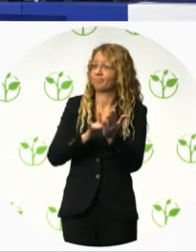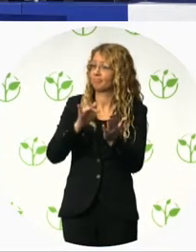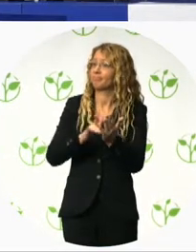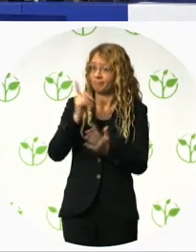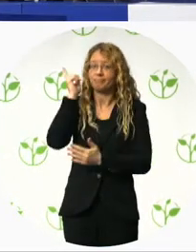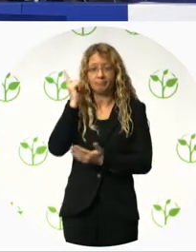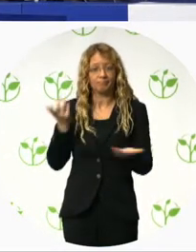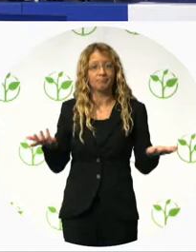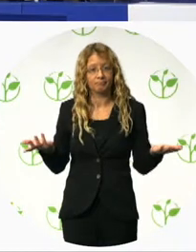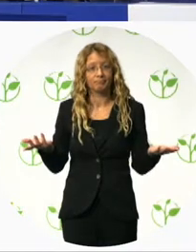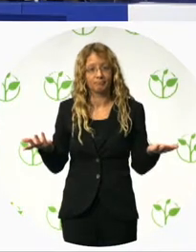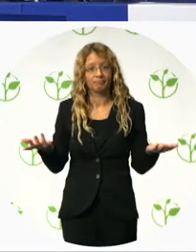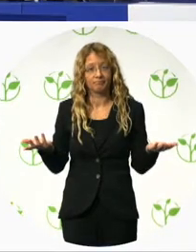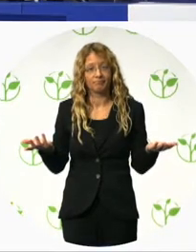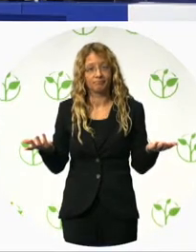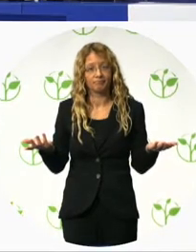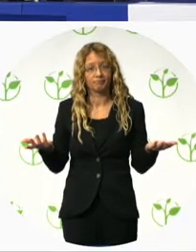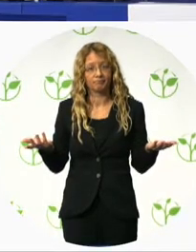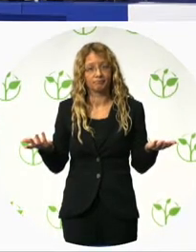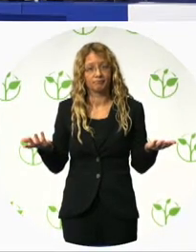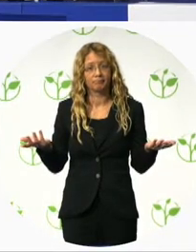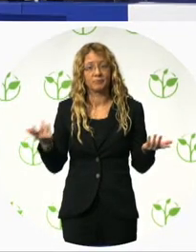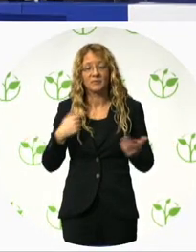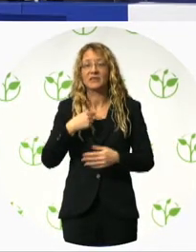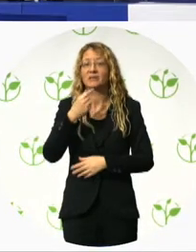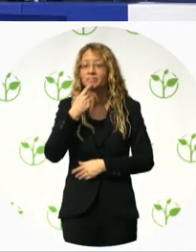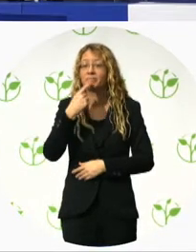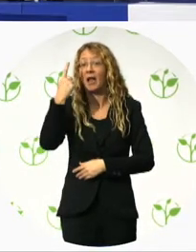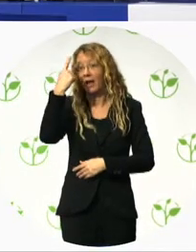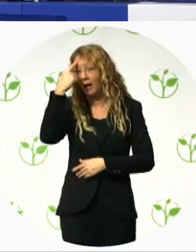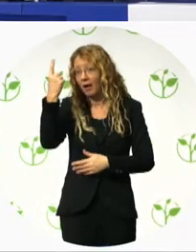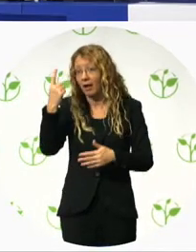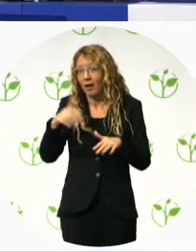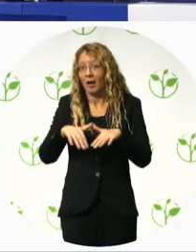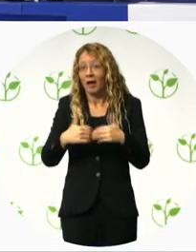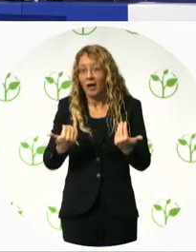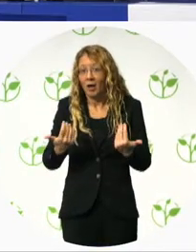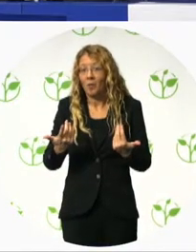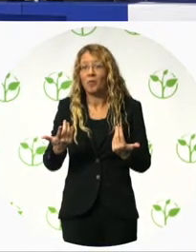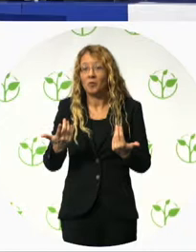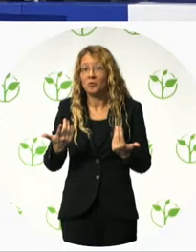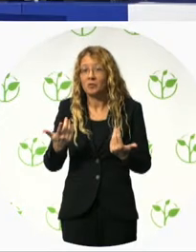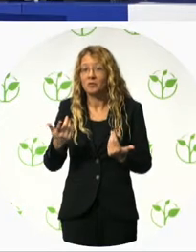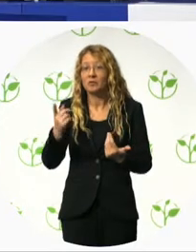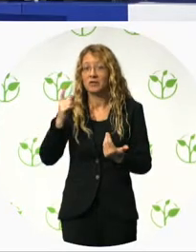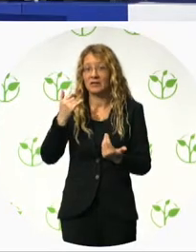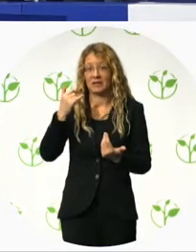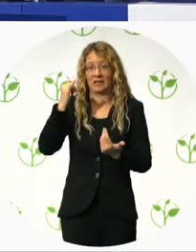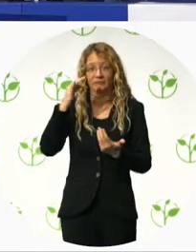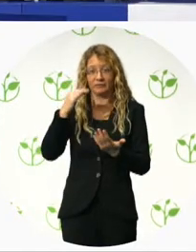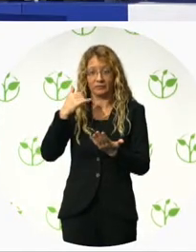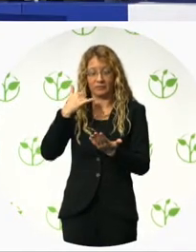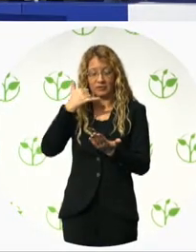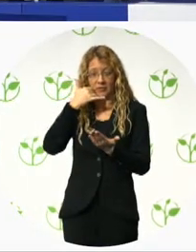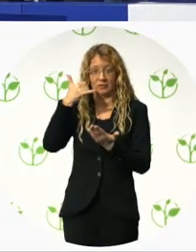So our solution is basically very simple. We transform a chat in a phone call using text-to-speech and voice recognition technology. So